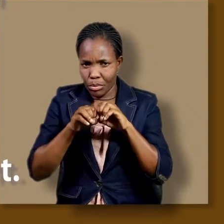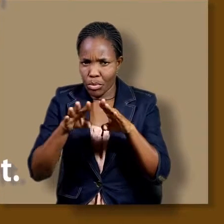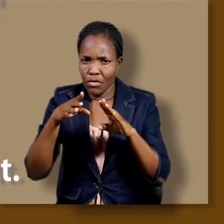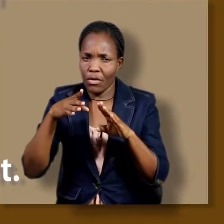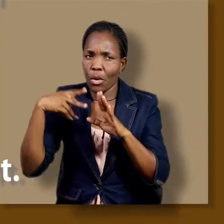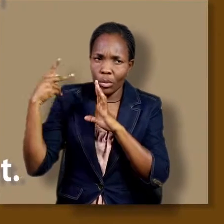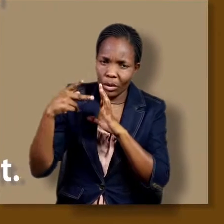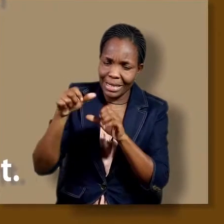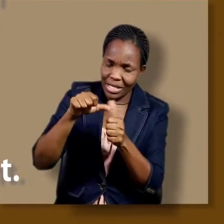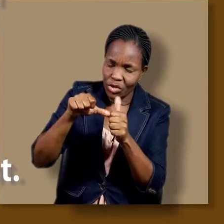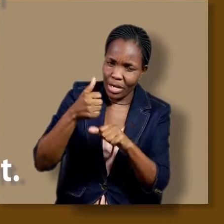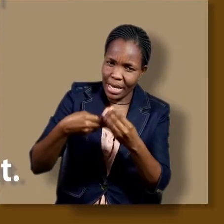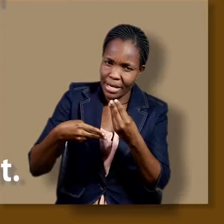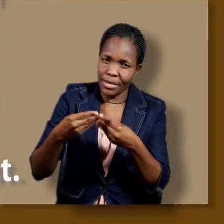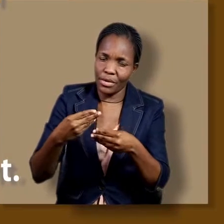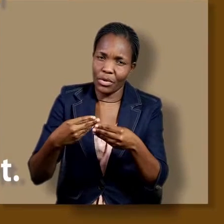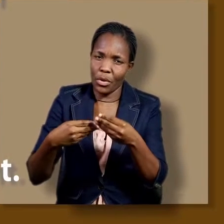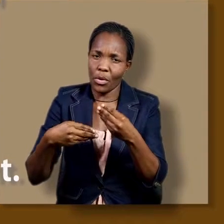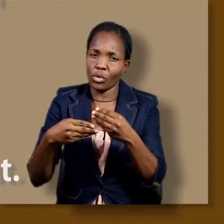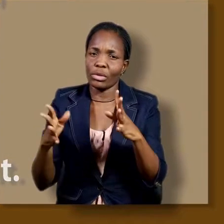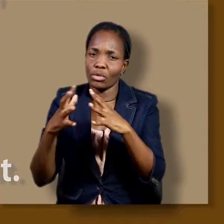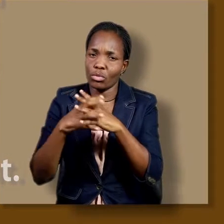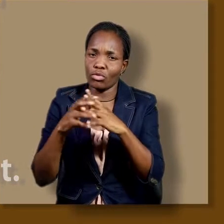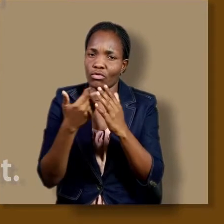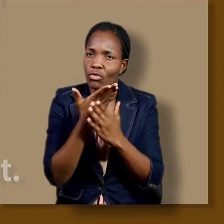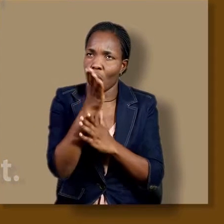and socio-economic integration of the continent,